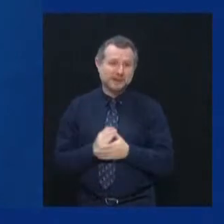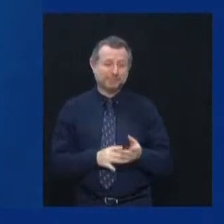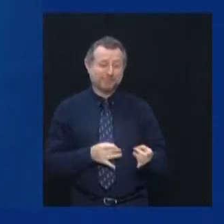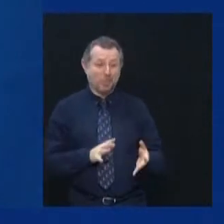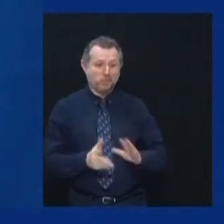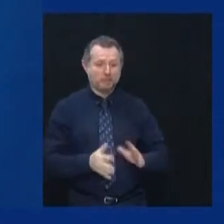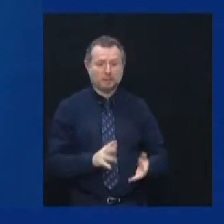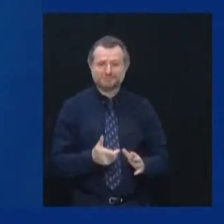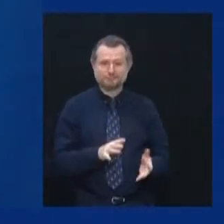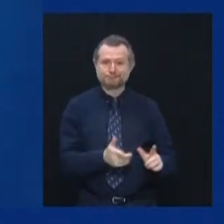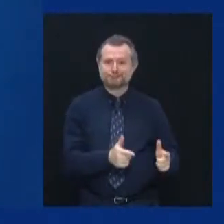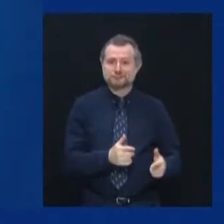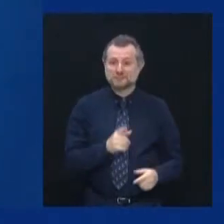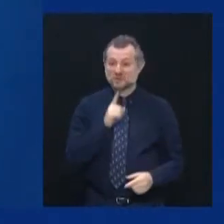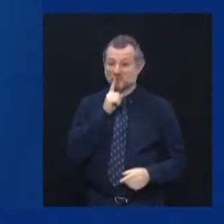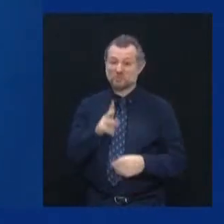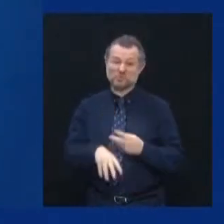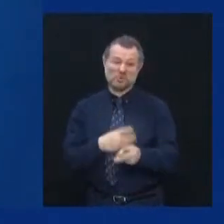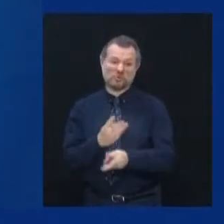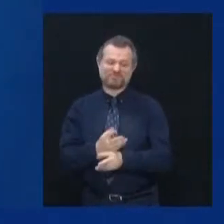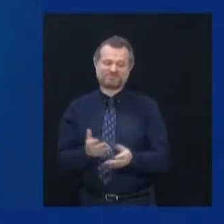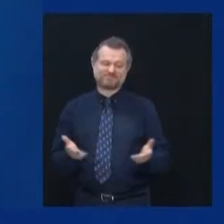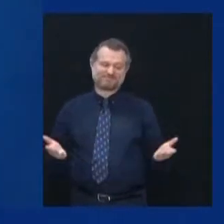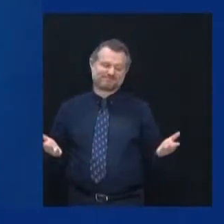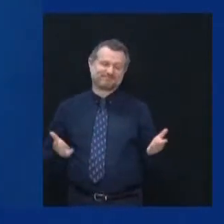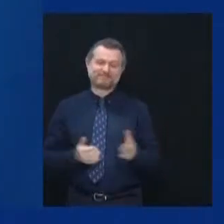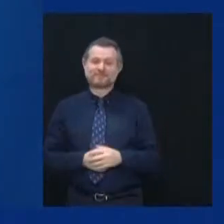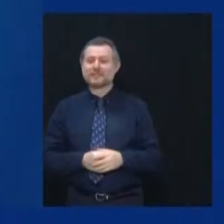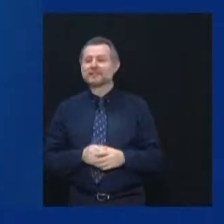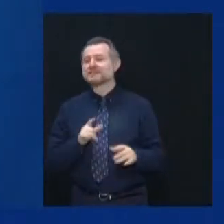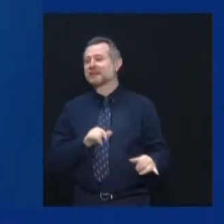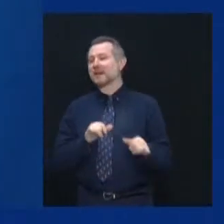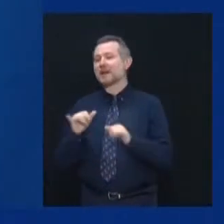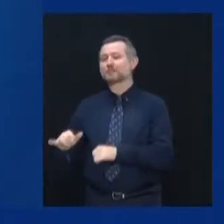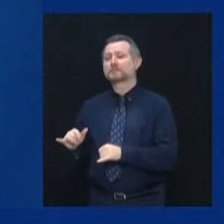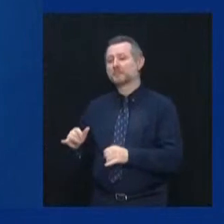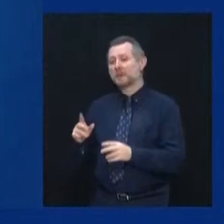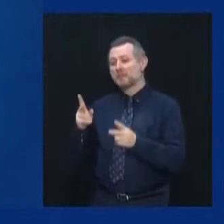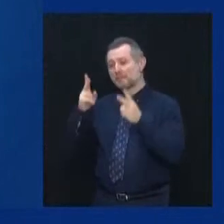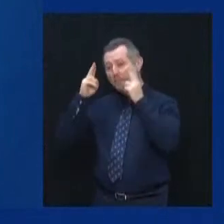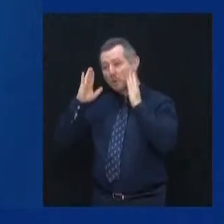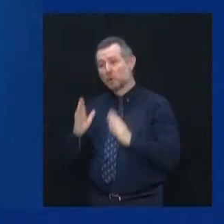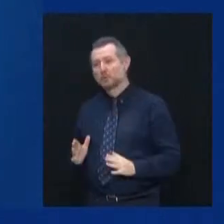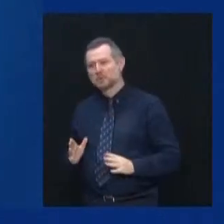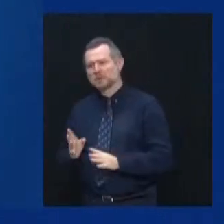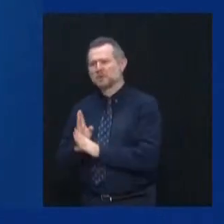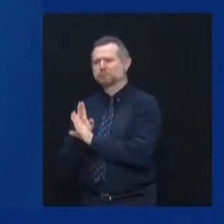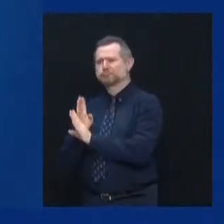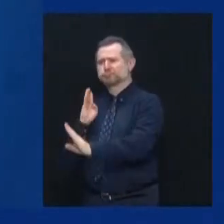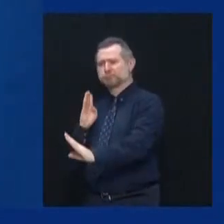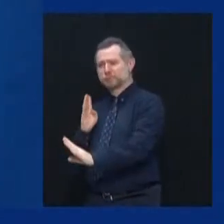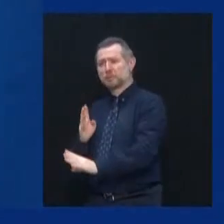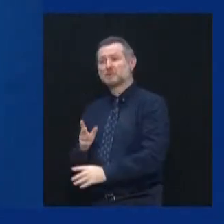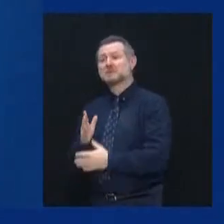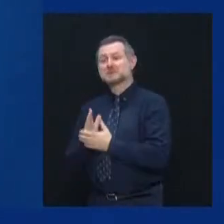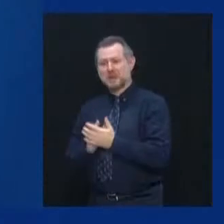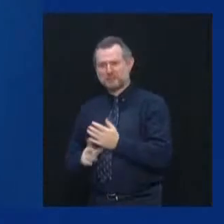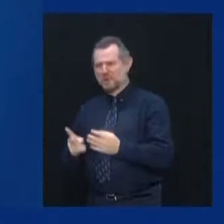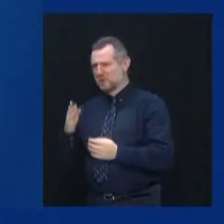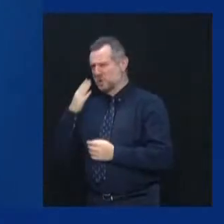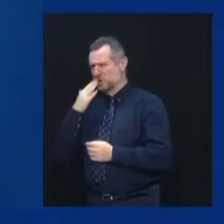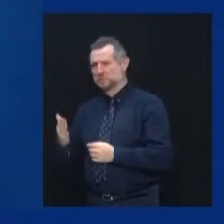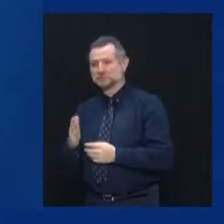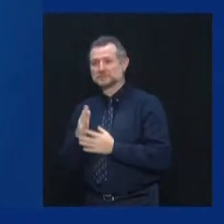of life. If you have 200 barbershops, you're going to have a range of competence. If you